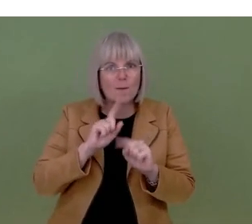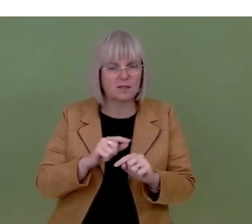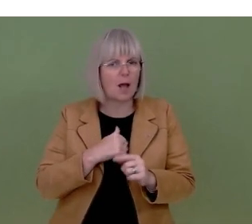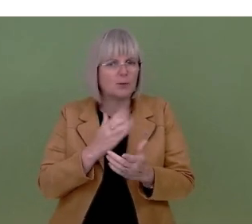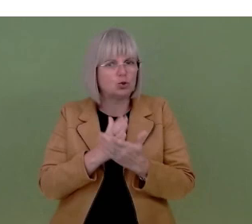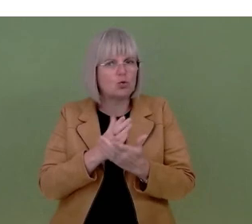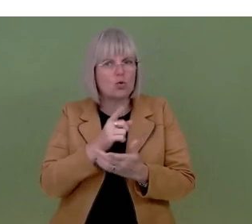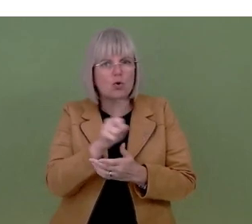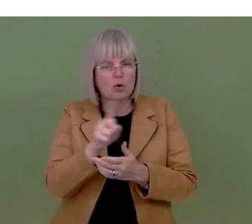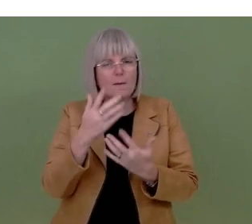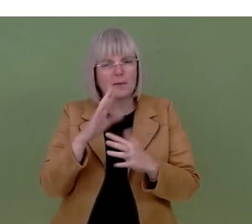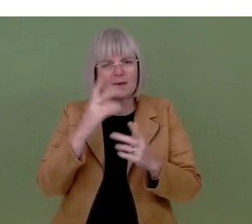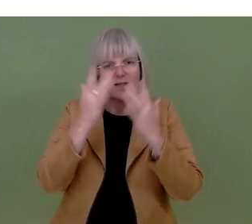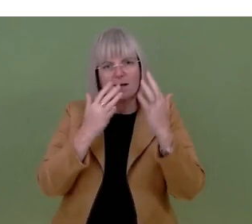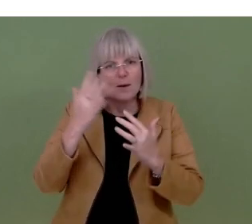as well.